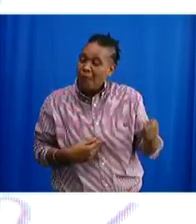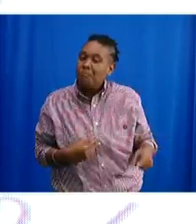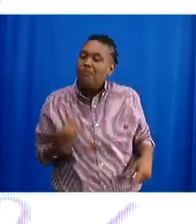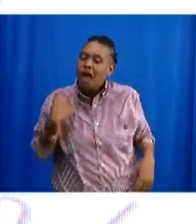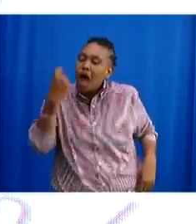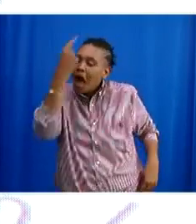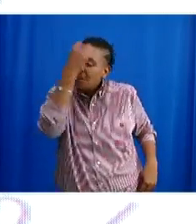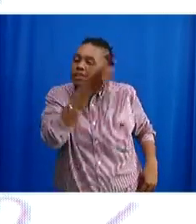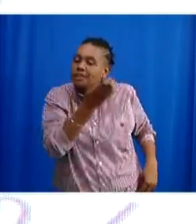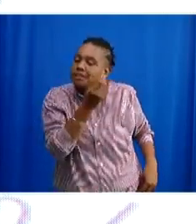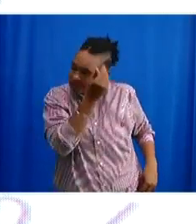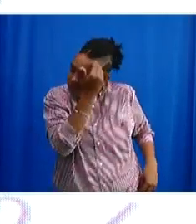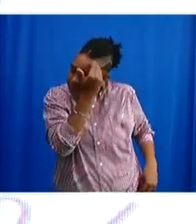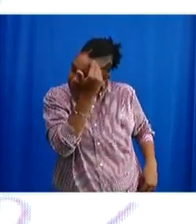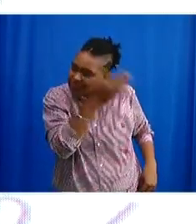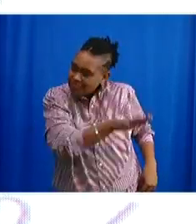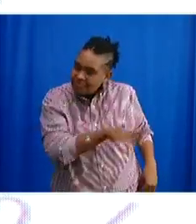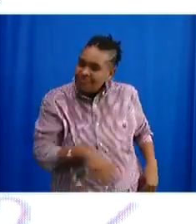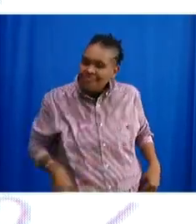message.